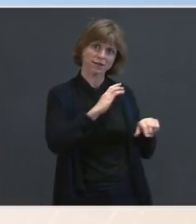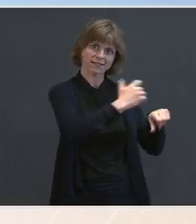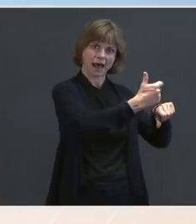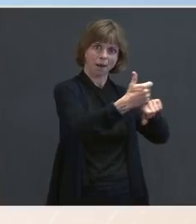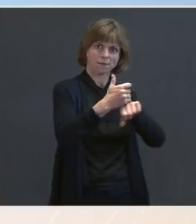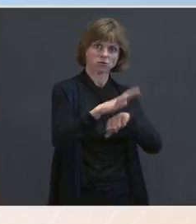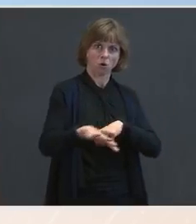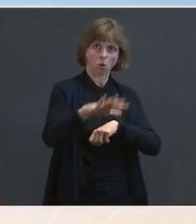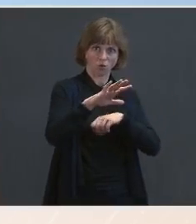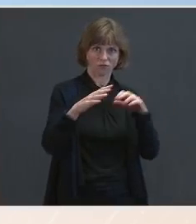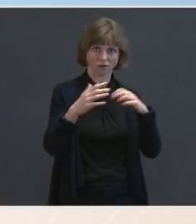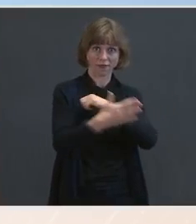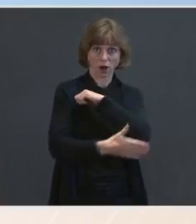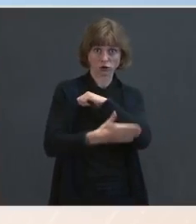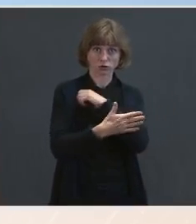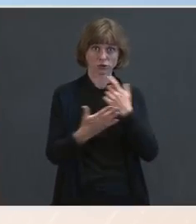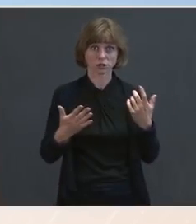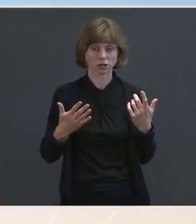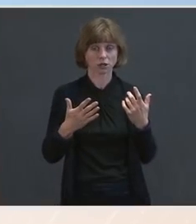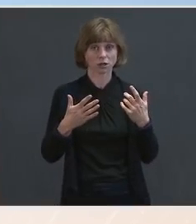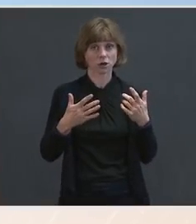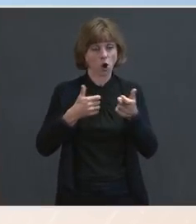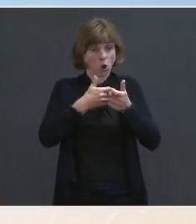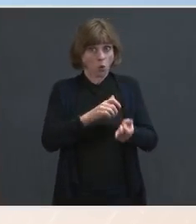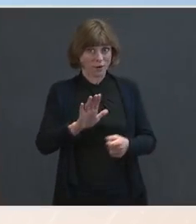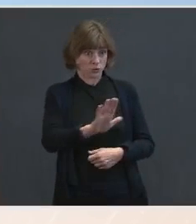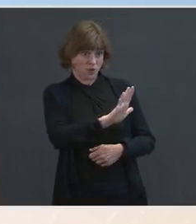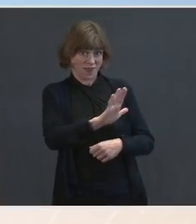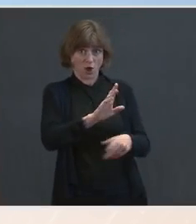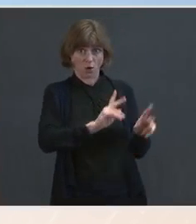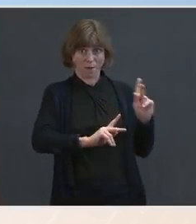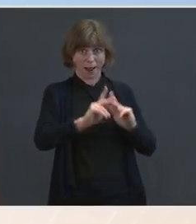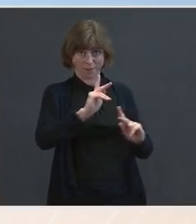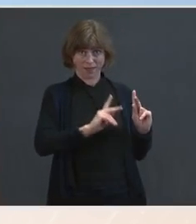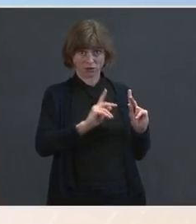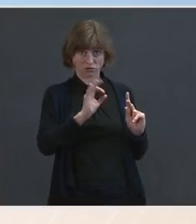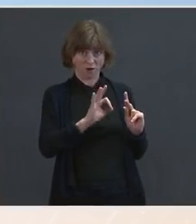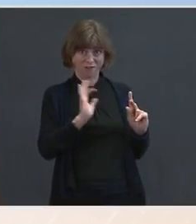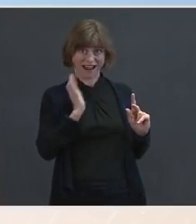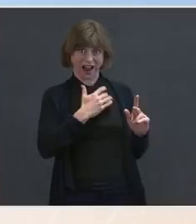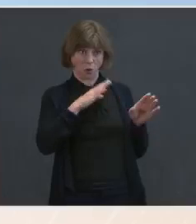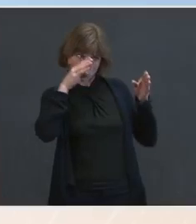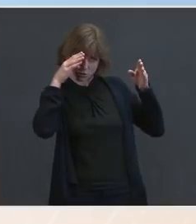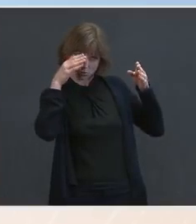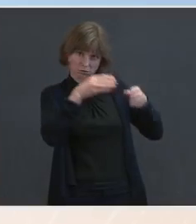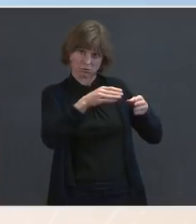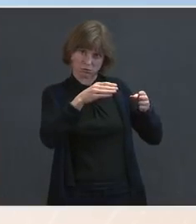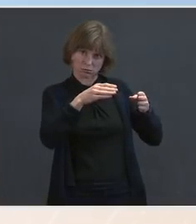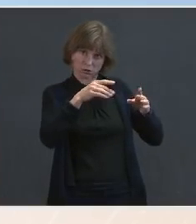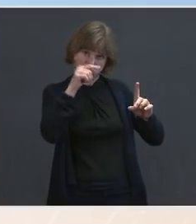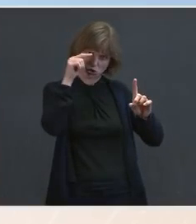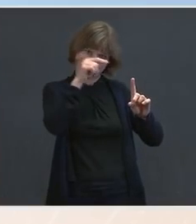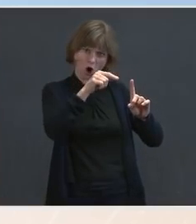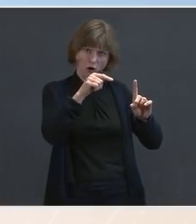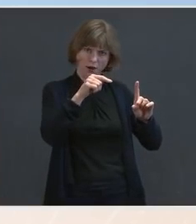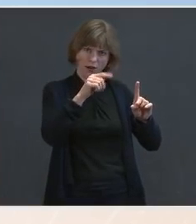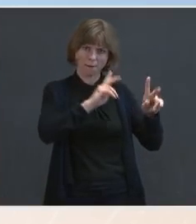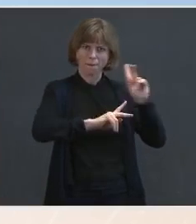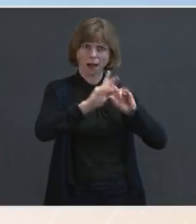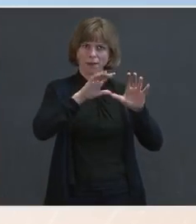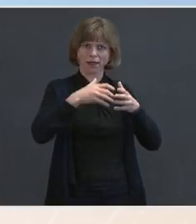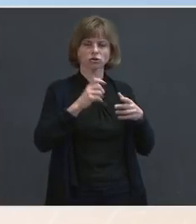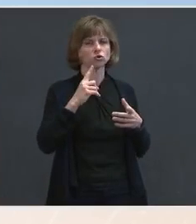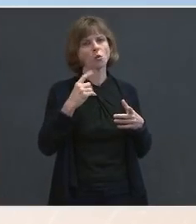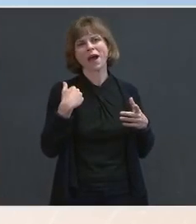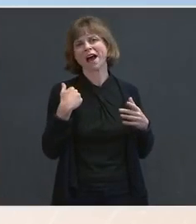country, based on their population of the target populations. So we have a very straightforward,